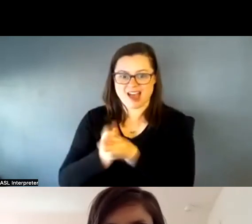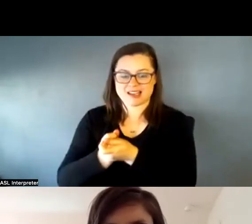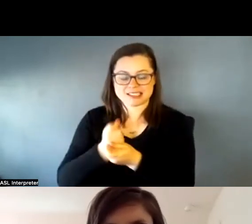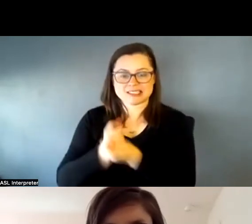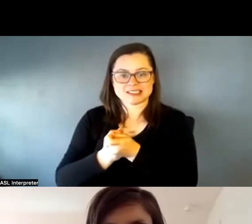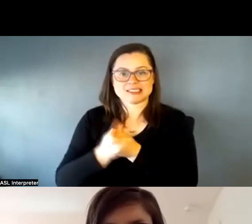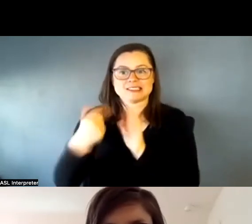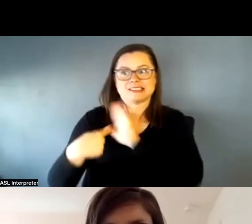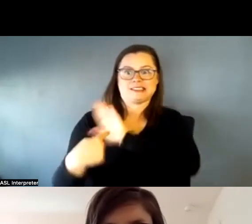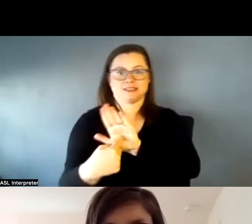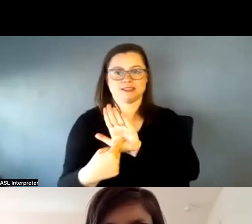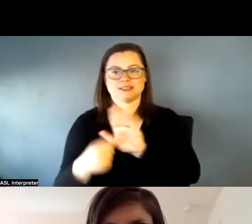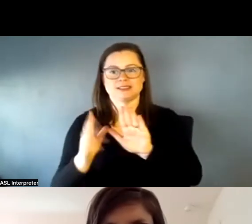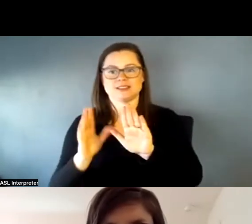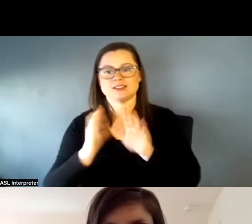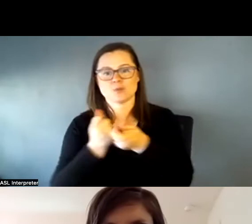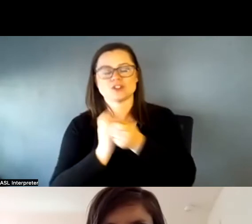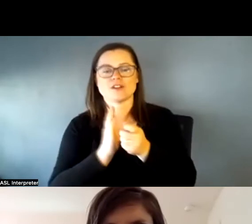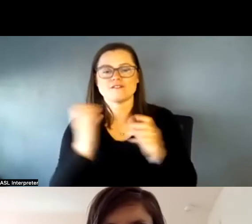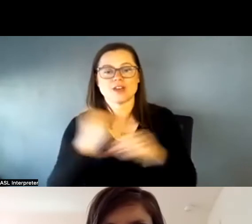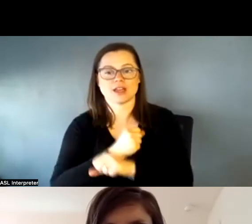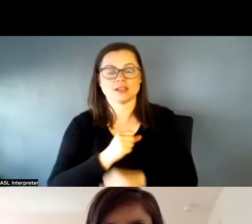Seattle is our land. That was